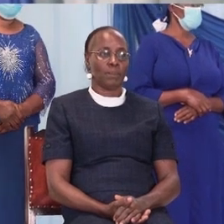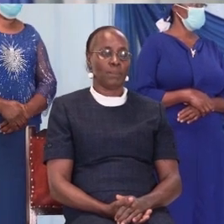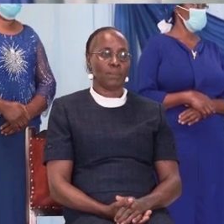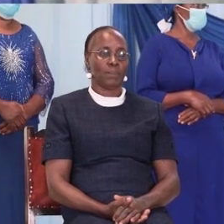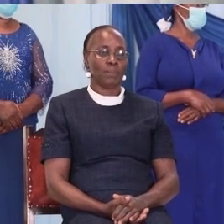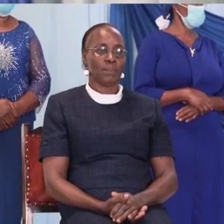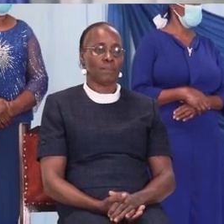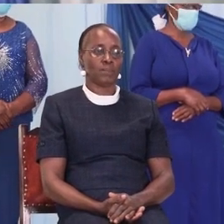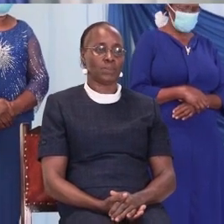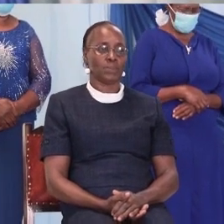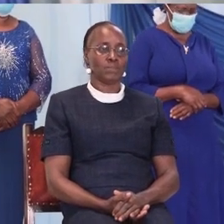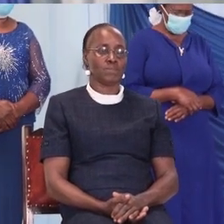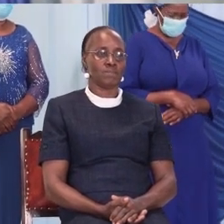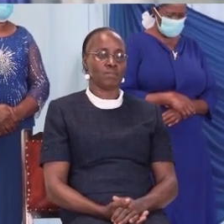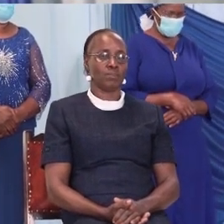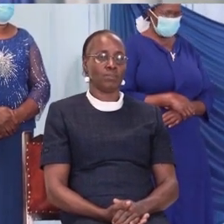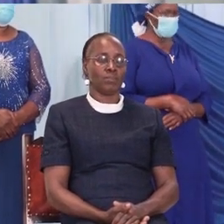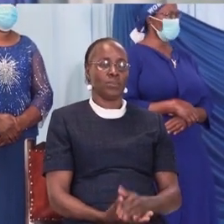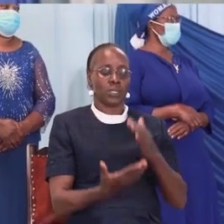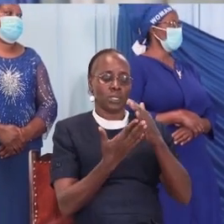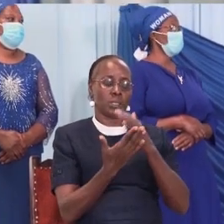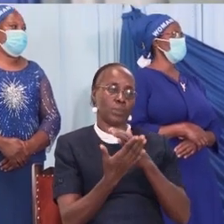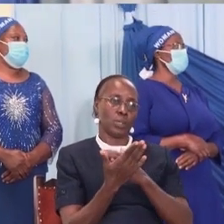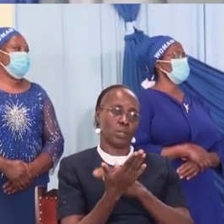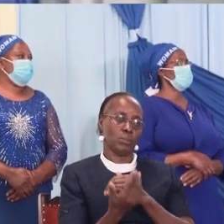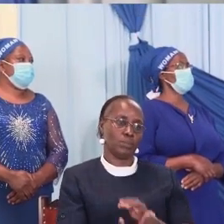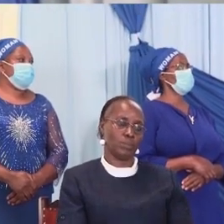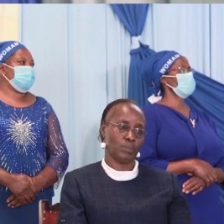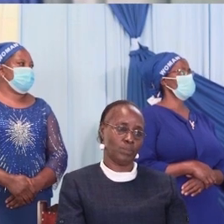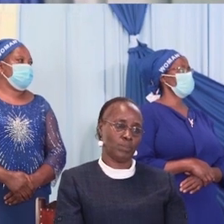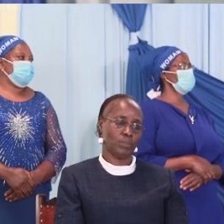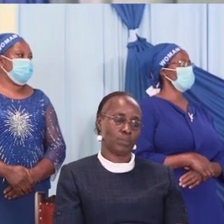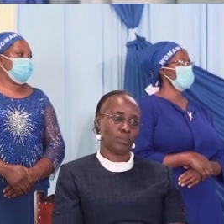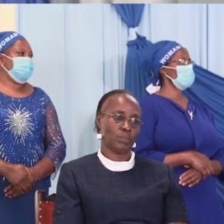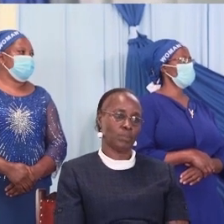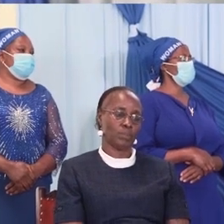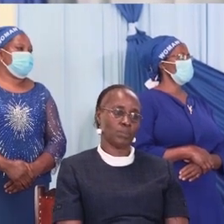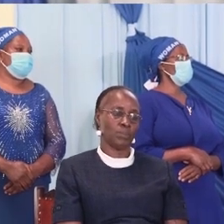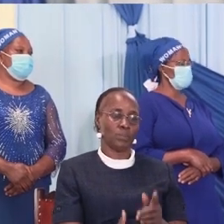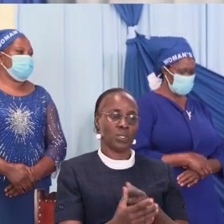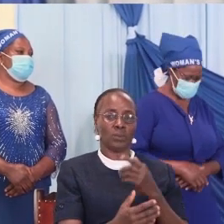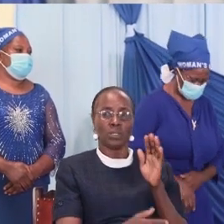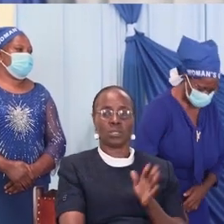As we take off the program, we let us have our first hymn.